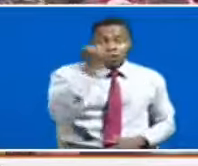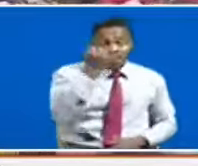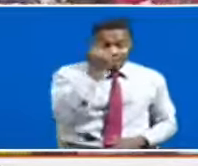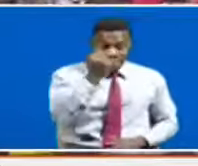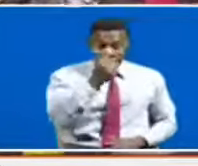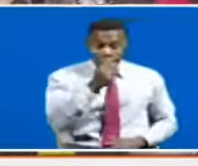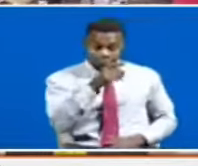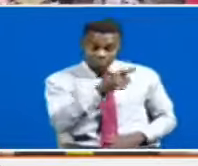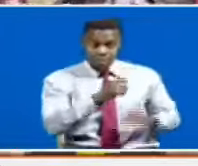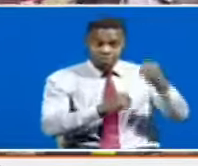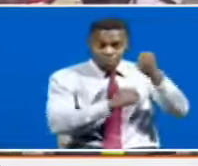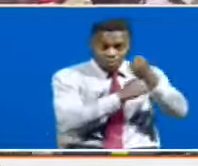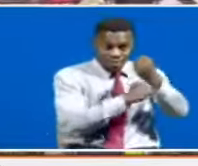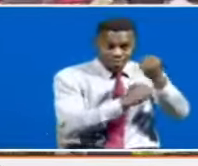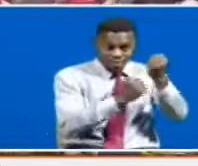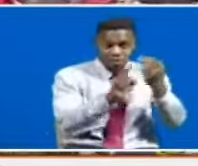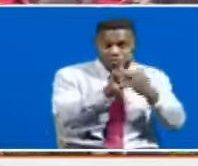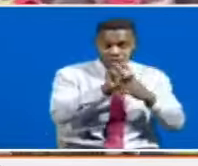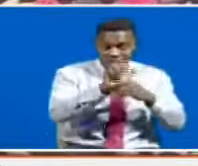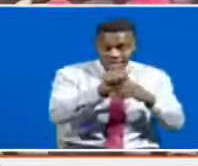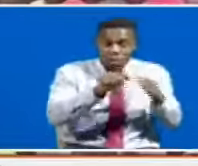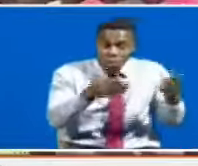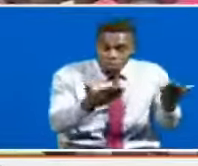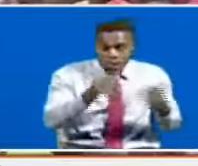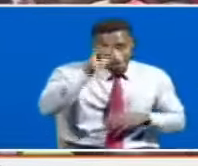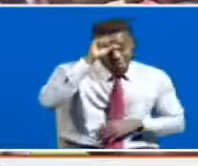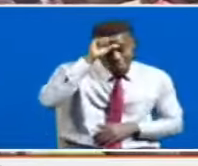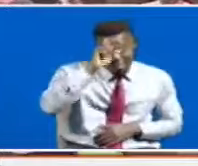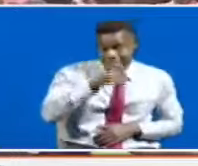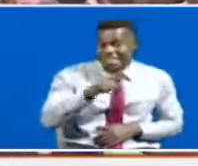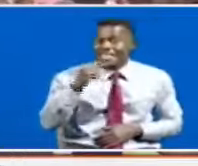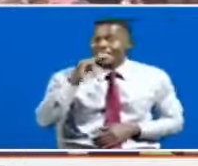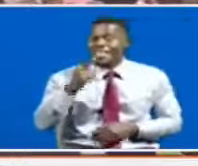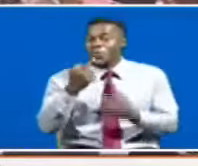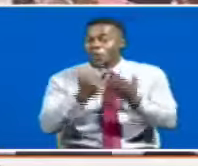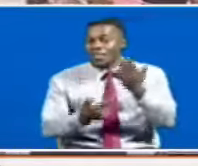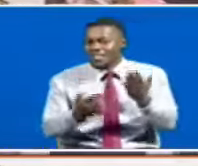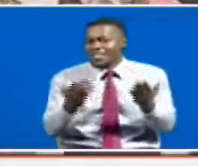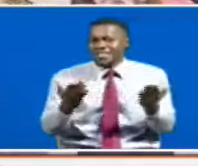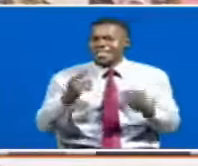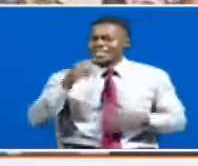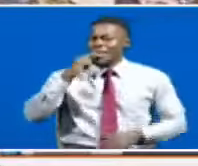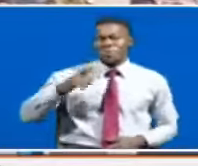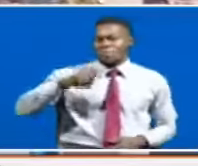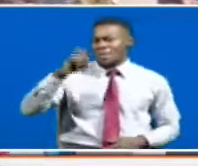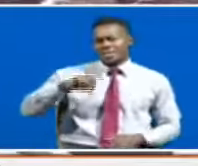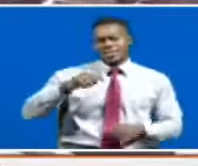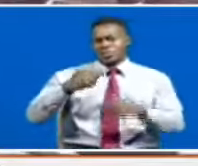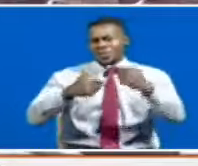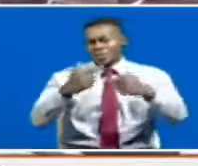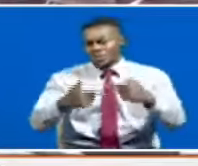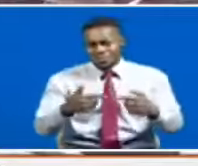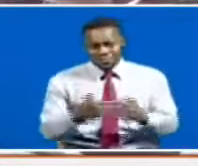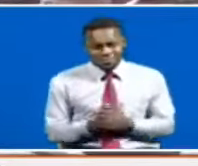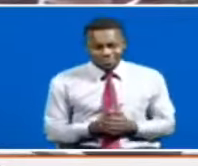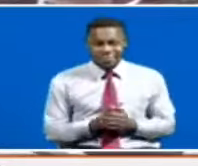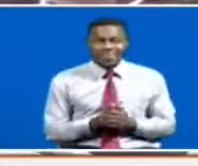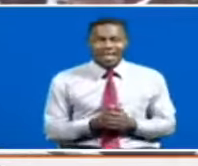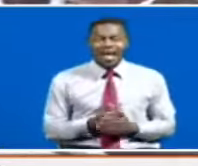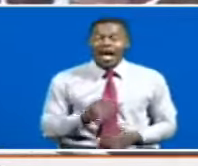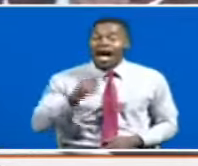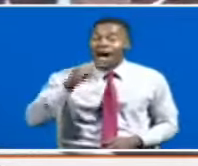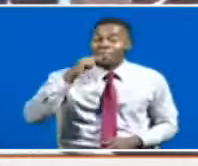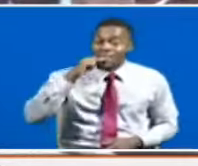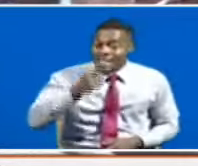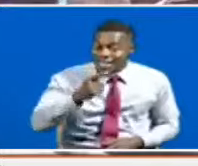to the ruling party, UDA. They have pledged to formulate laws that will be compliant to the Constitution. I want to say, for the avoidance